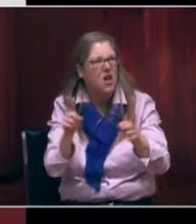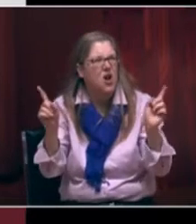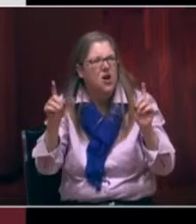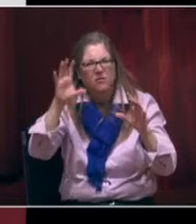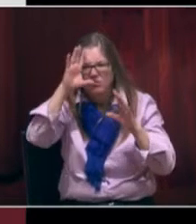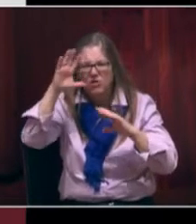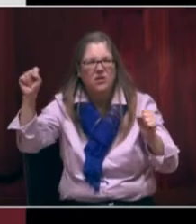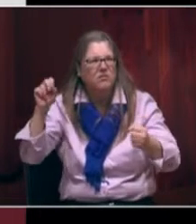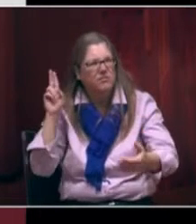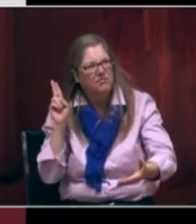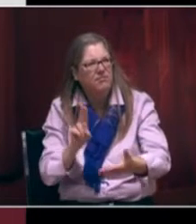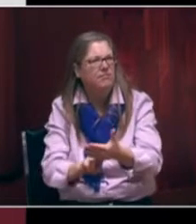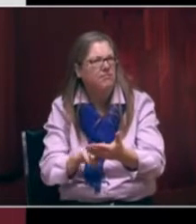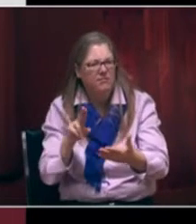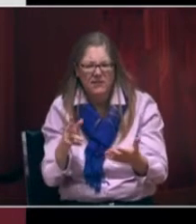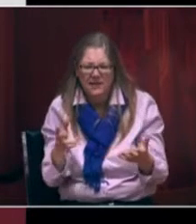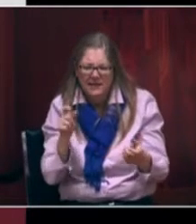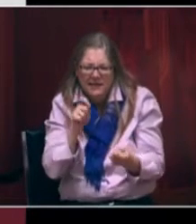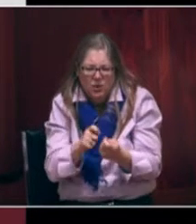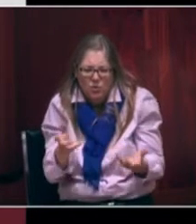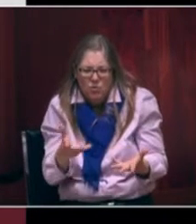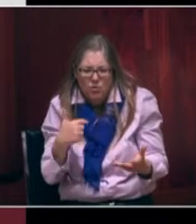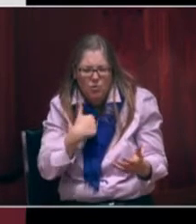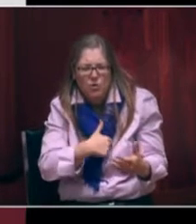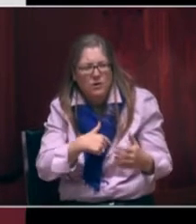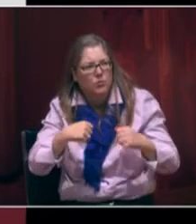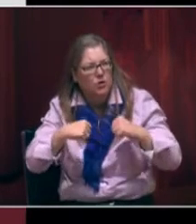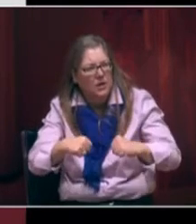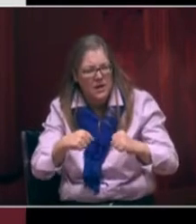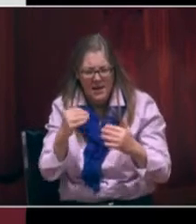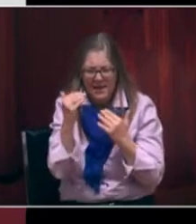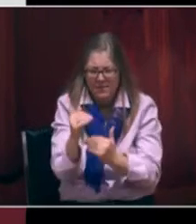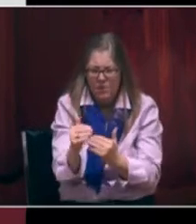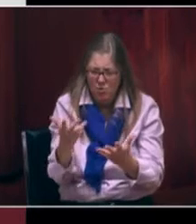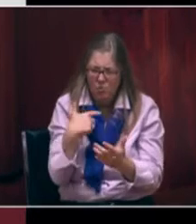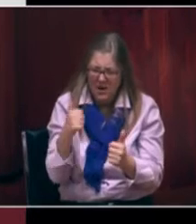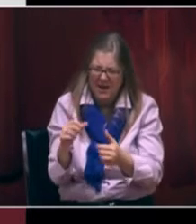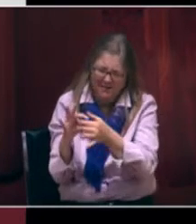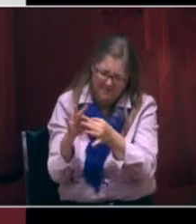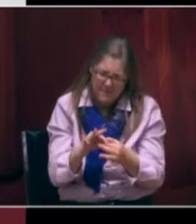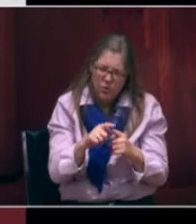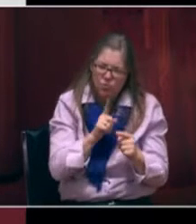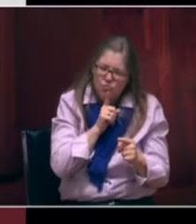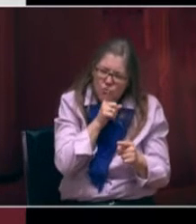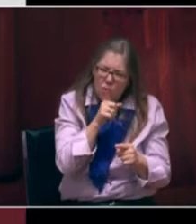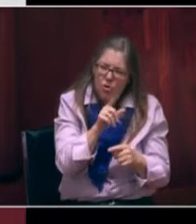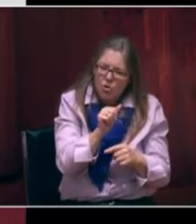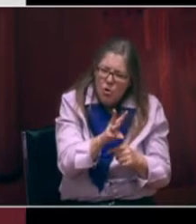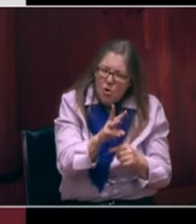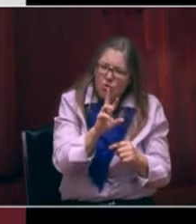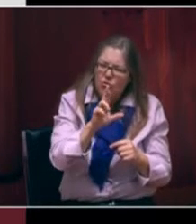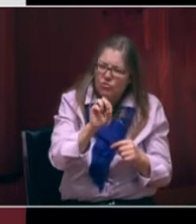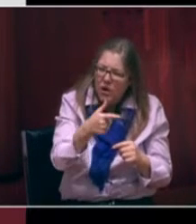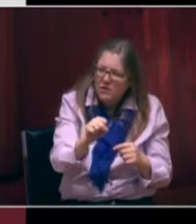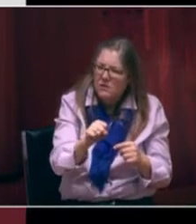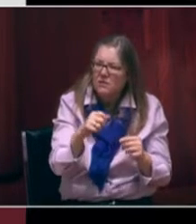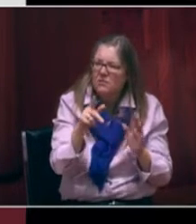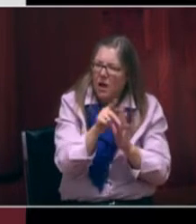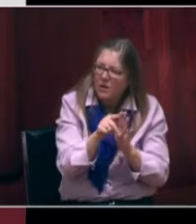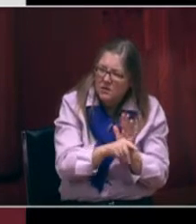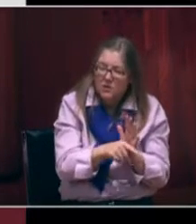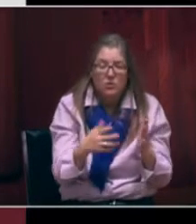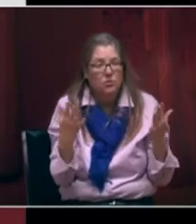of what we were protecting, basically limiting the scope to only things that we could tie to real laws and regulations and government-wide policies? Because right